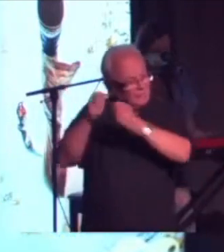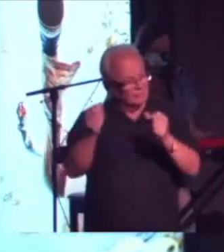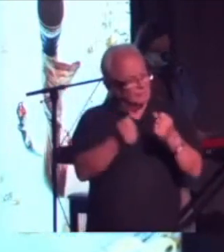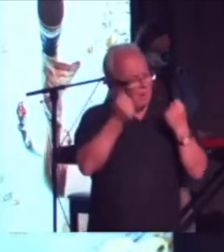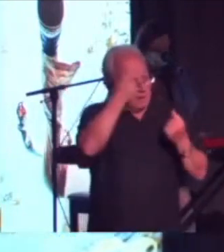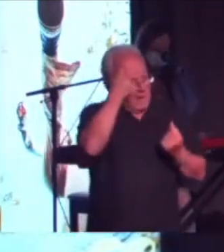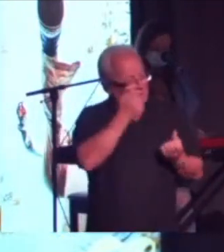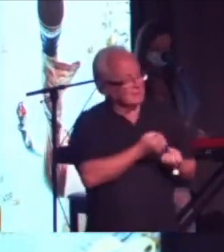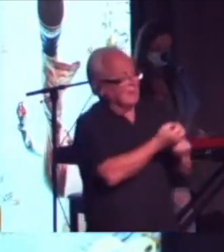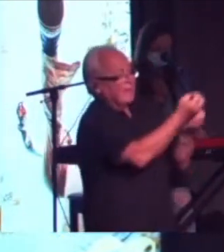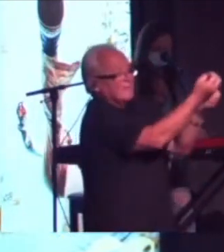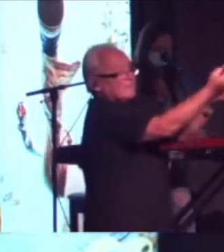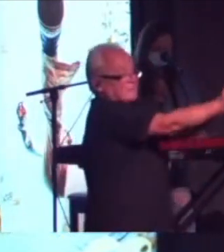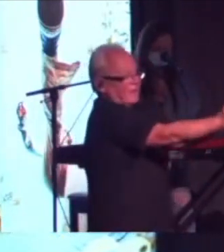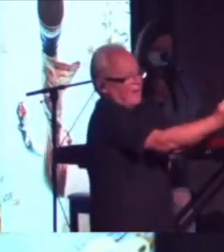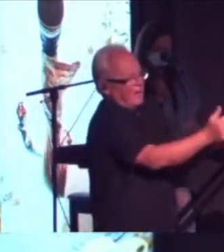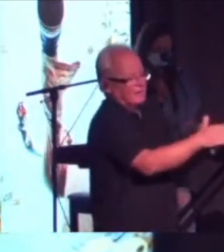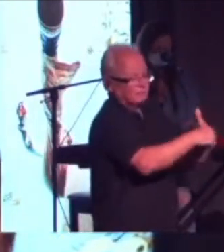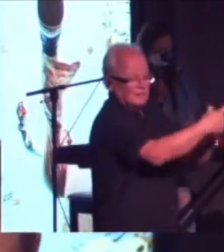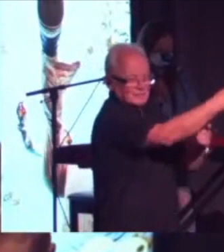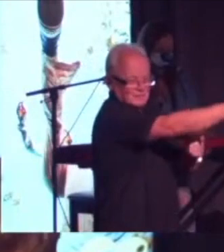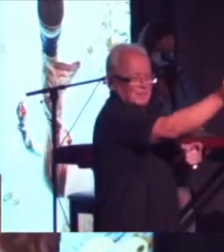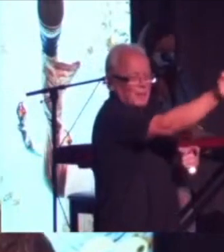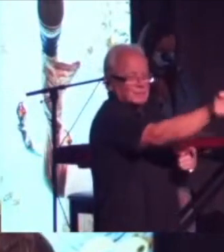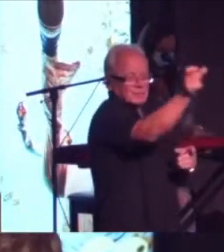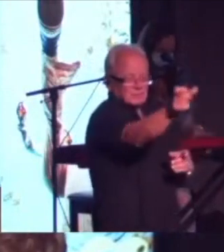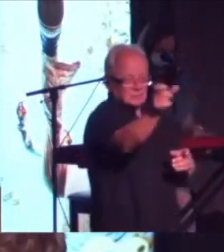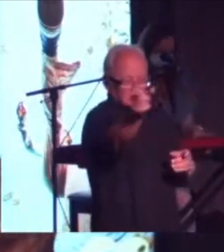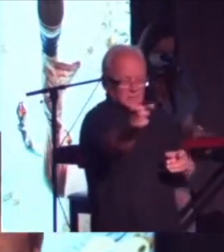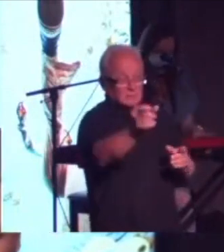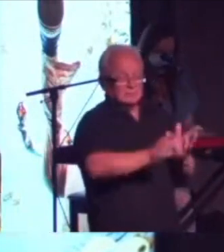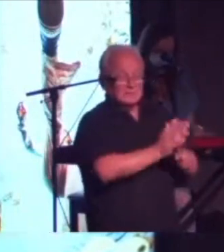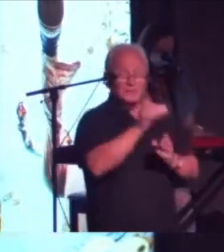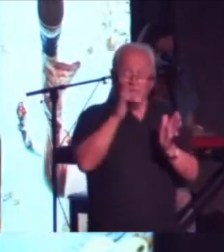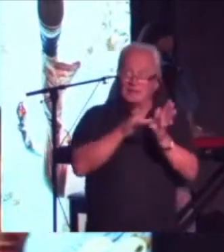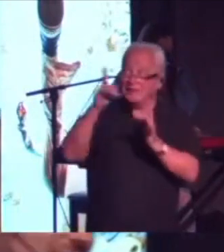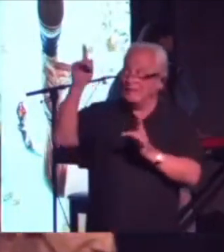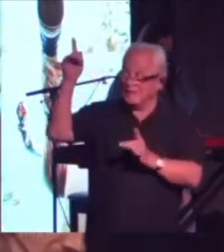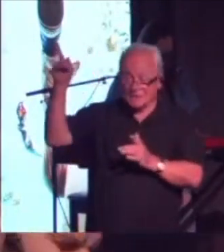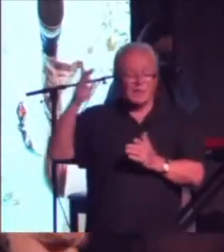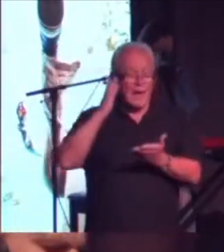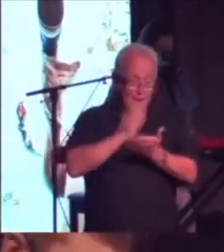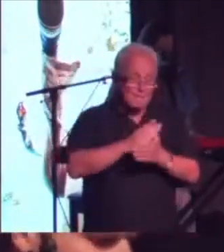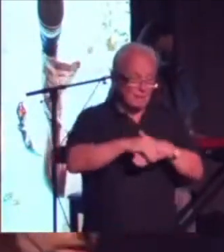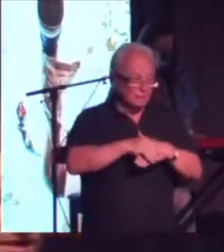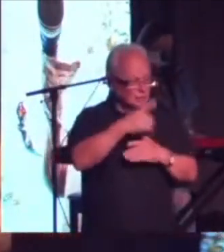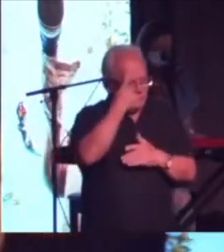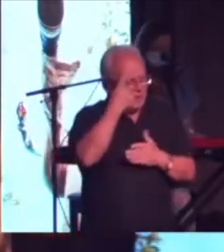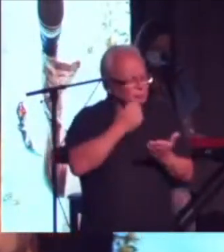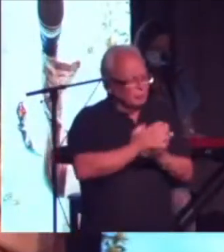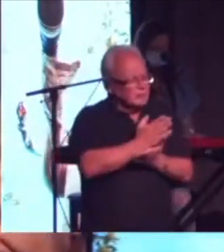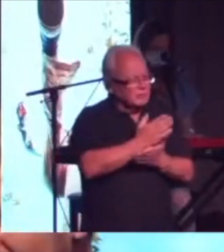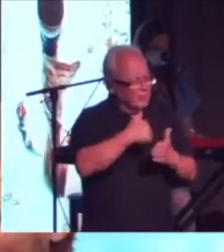anyone else. Gives us the power to be a biblical friend to anyone else. He's a friend you can trust. Jesus is a friend you can trust